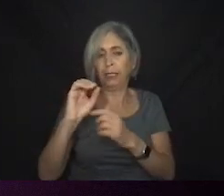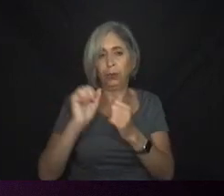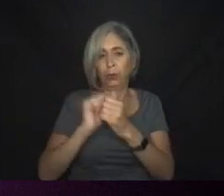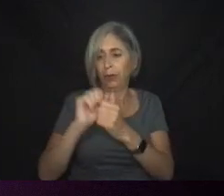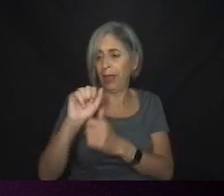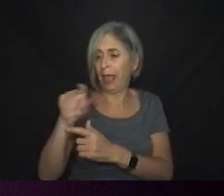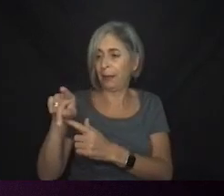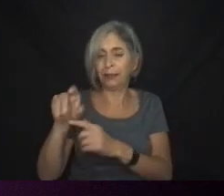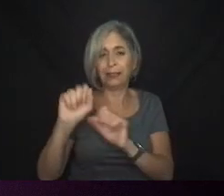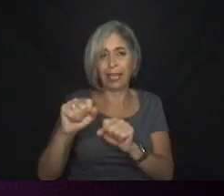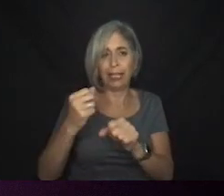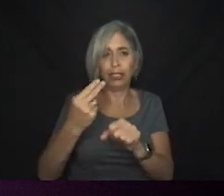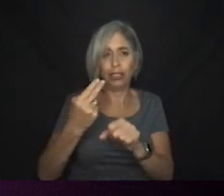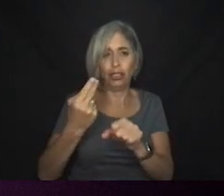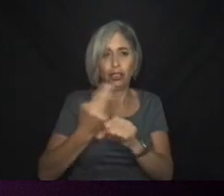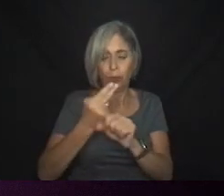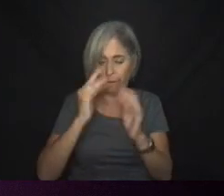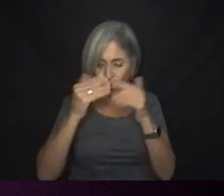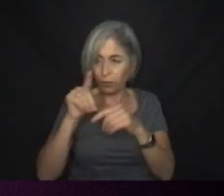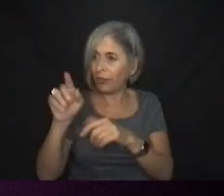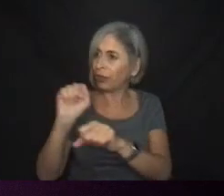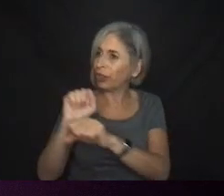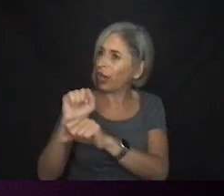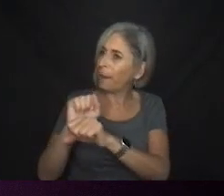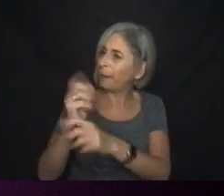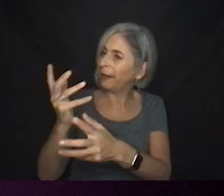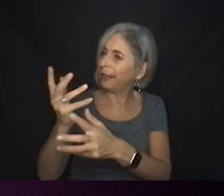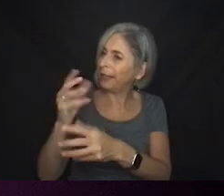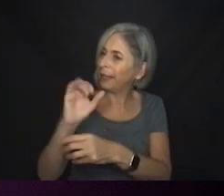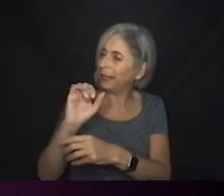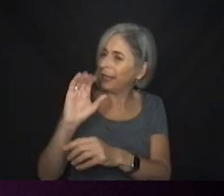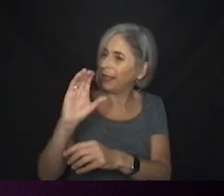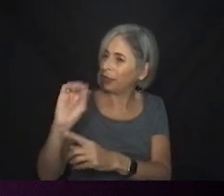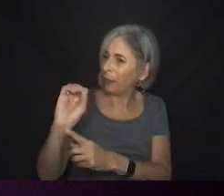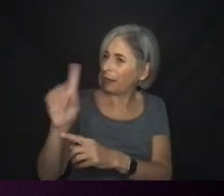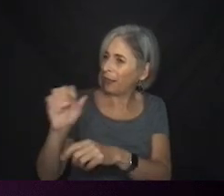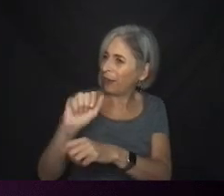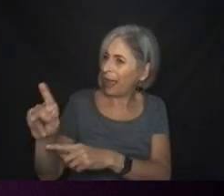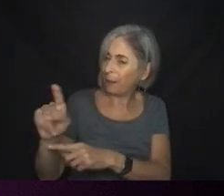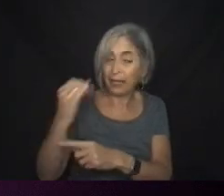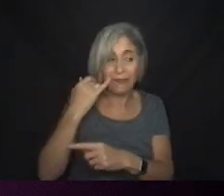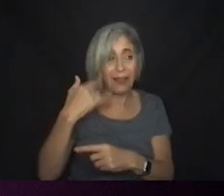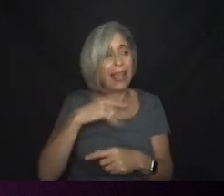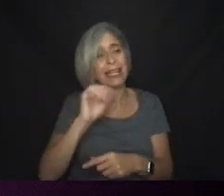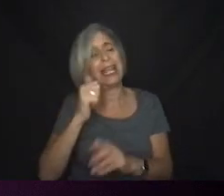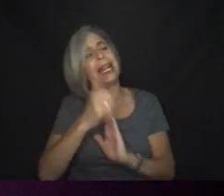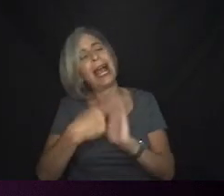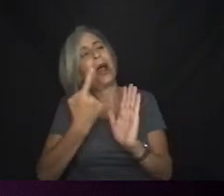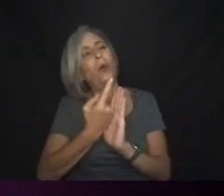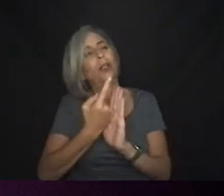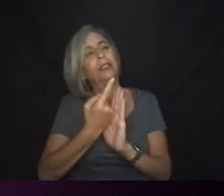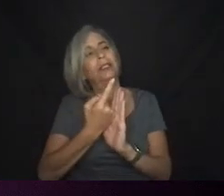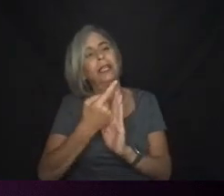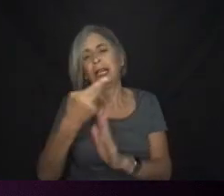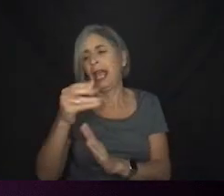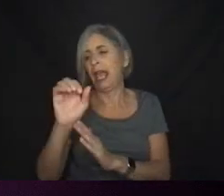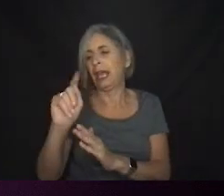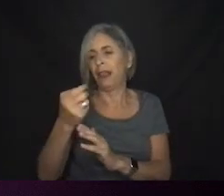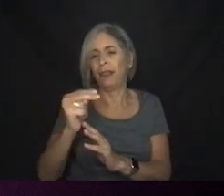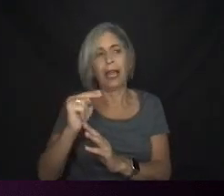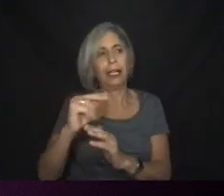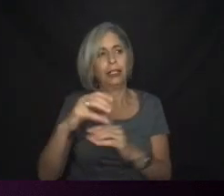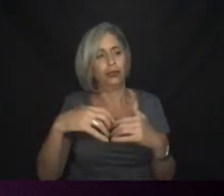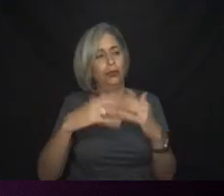can do the second takeaway, which is focus on their companies and apps. Like if I had 10 hours in a hackathon to build